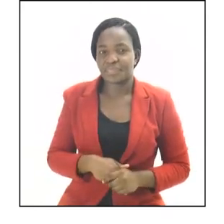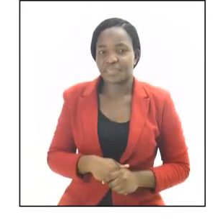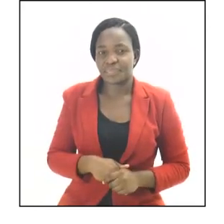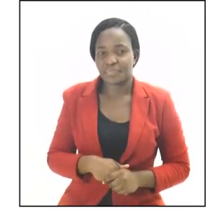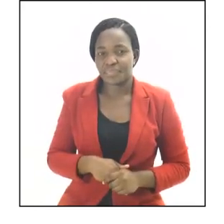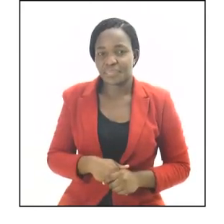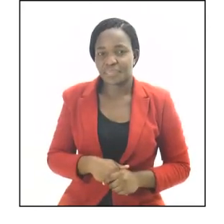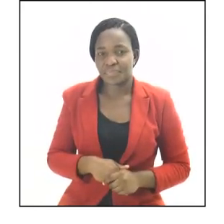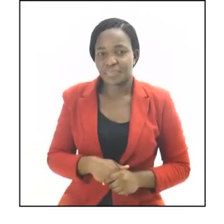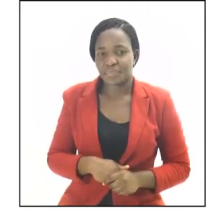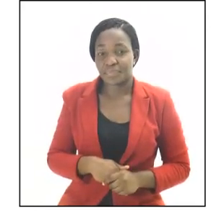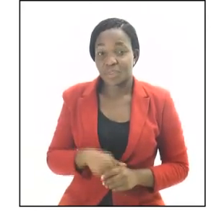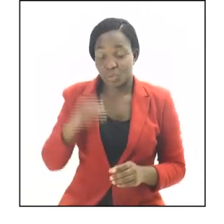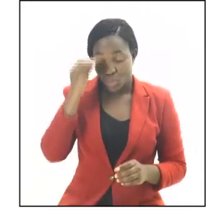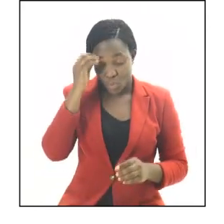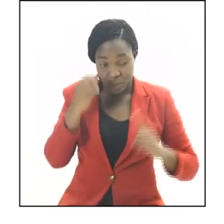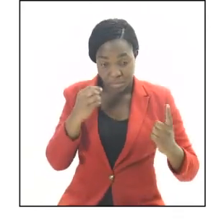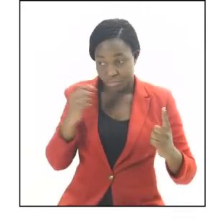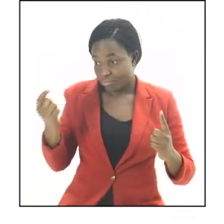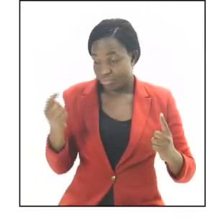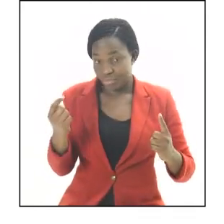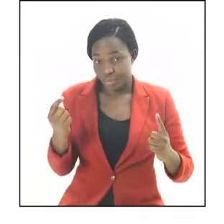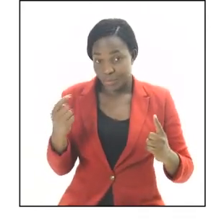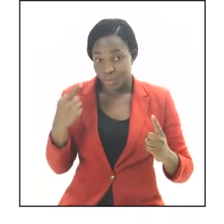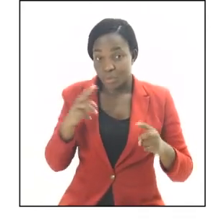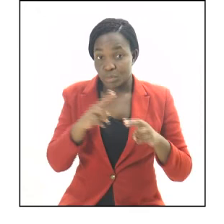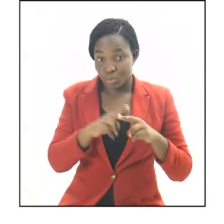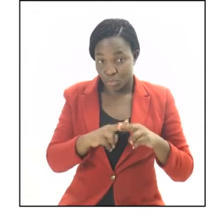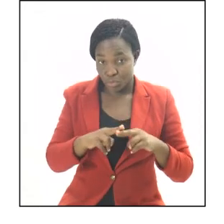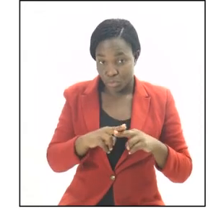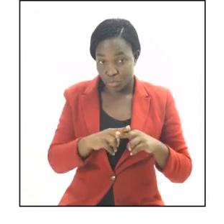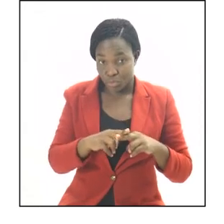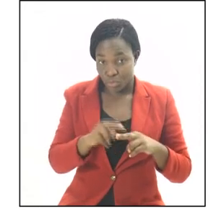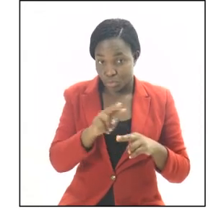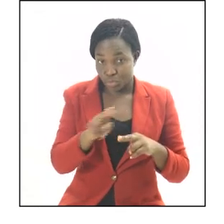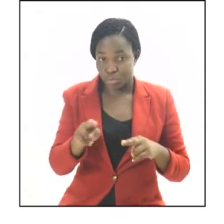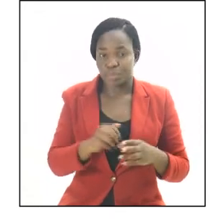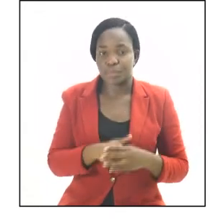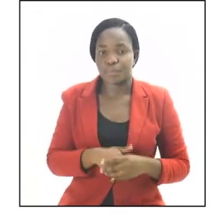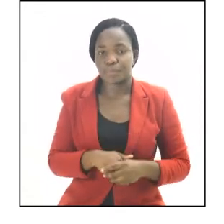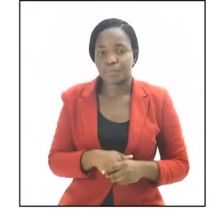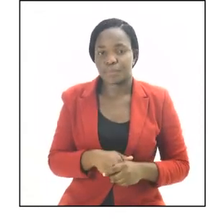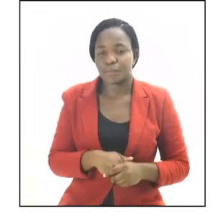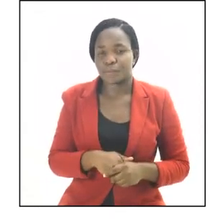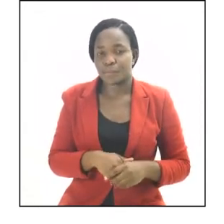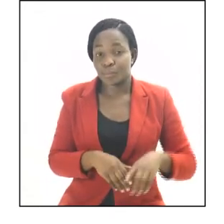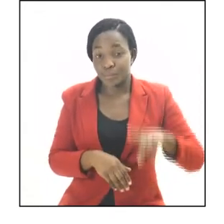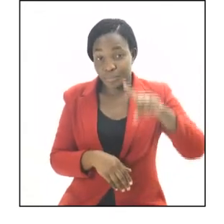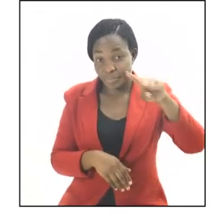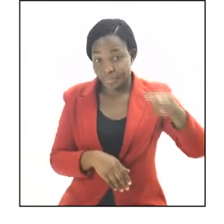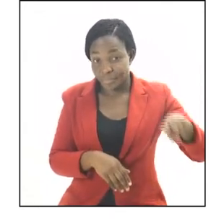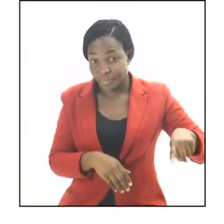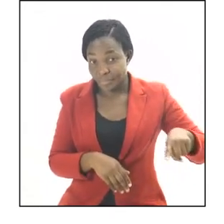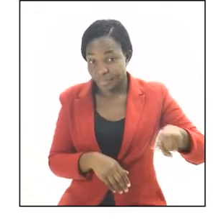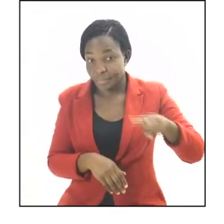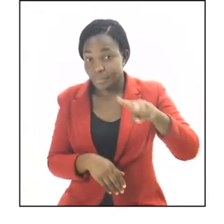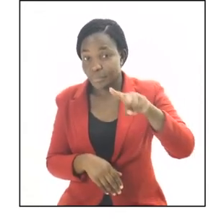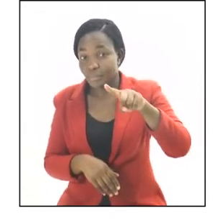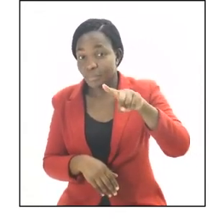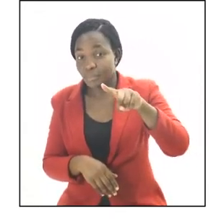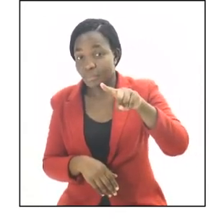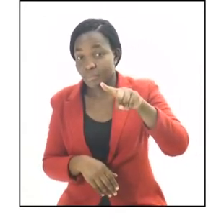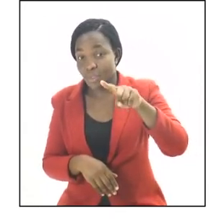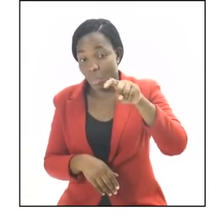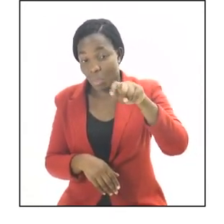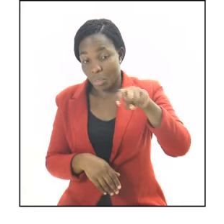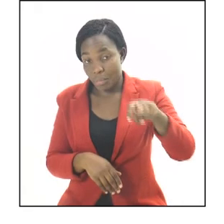the length of the one side, we should apply the theorem of Pythagoras. This side we want is the sloping